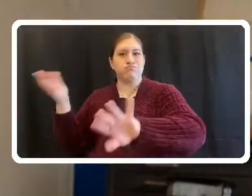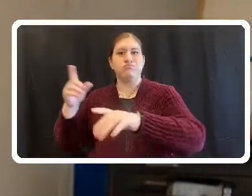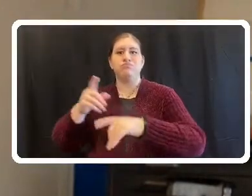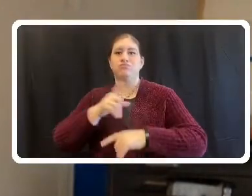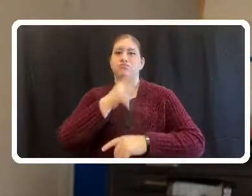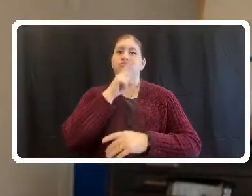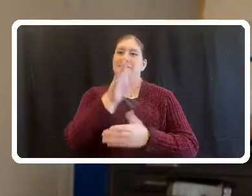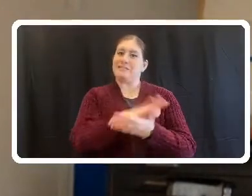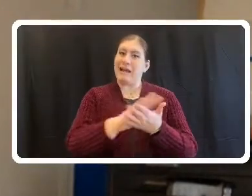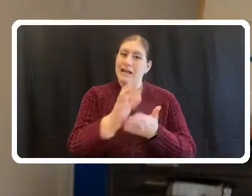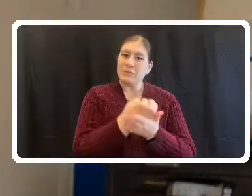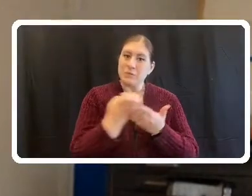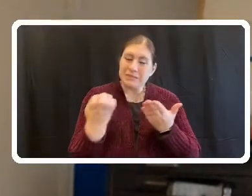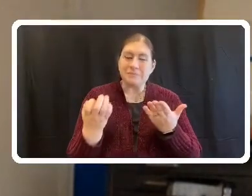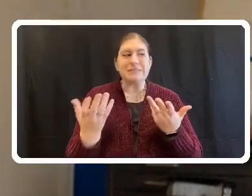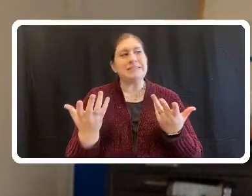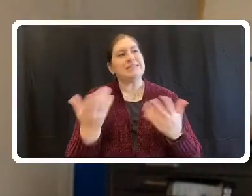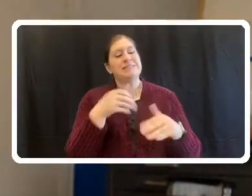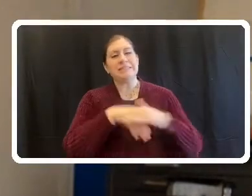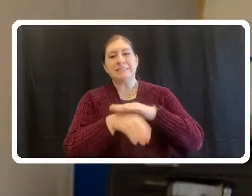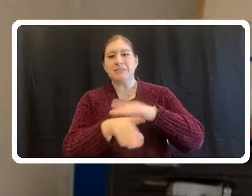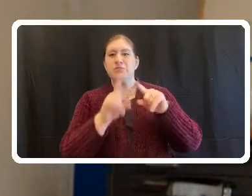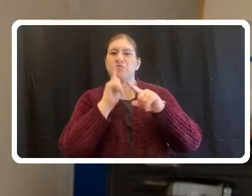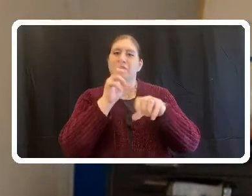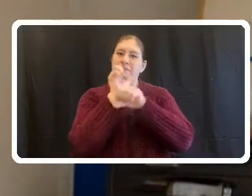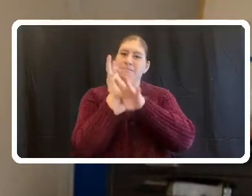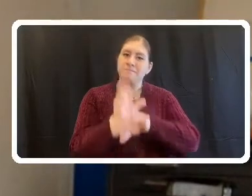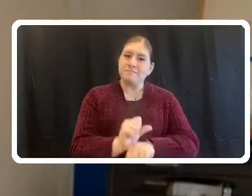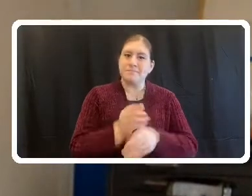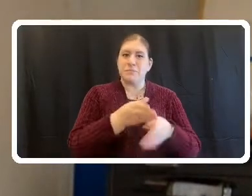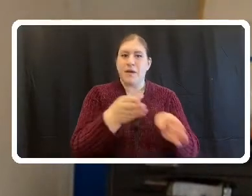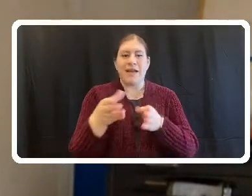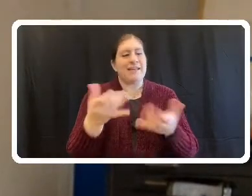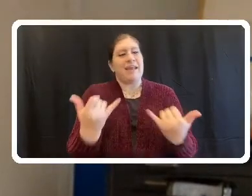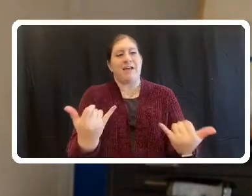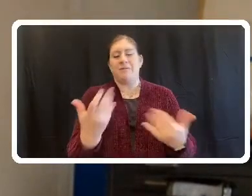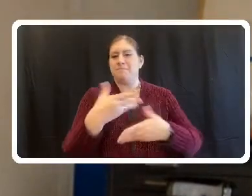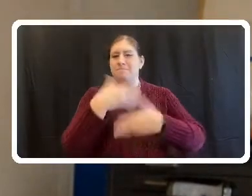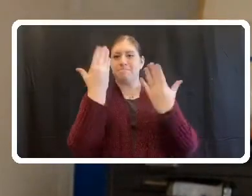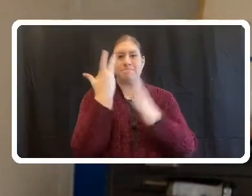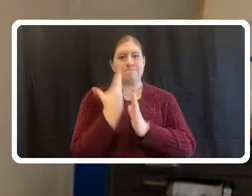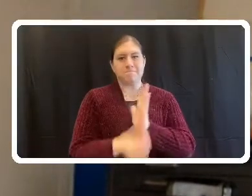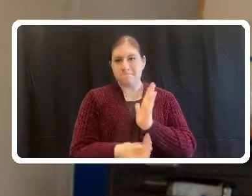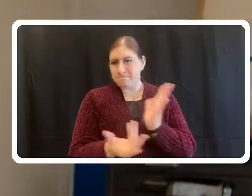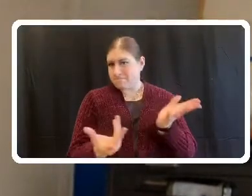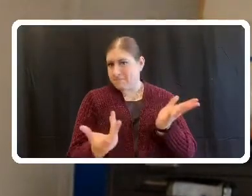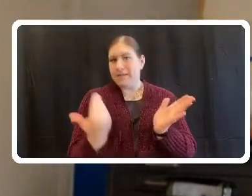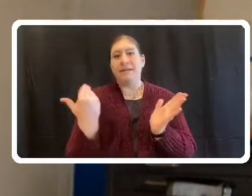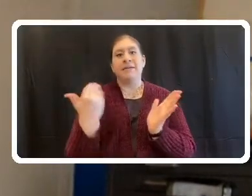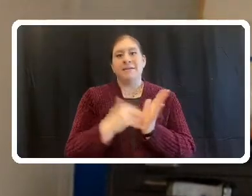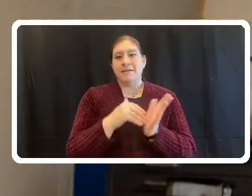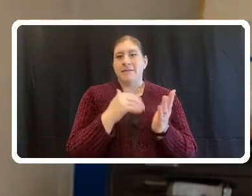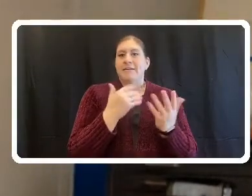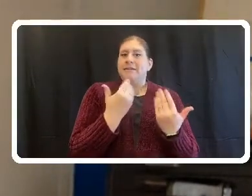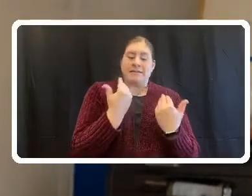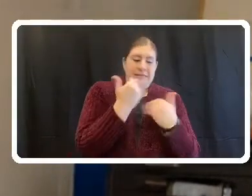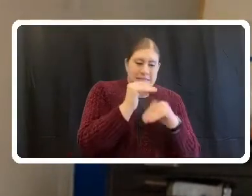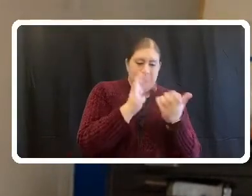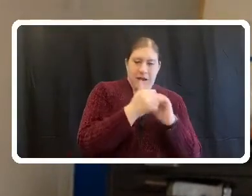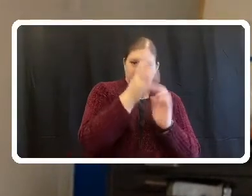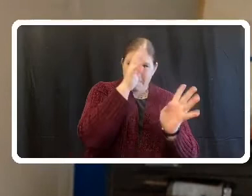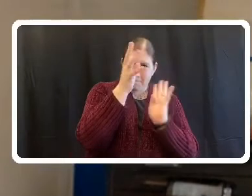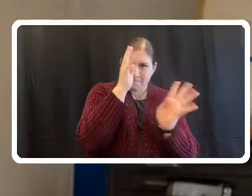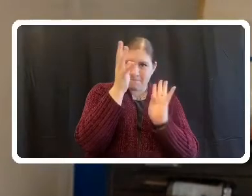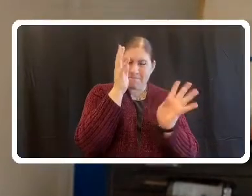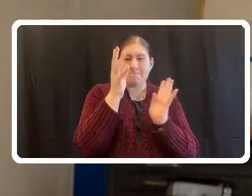very nice equipment, access to very traditional ways of doing things. So again, lemons into lemonade, we'll just